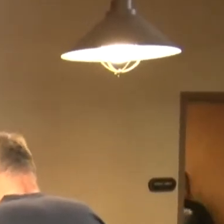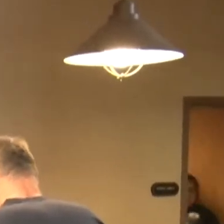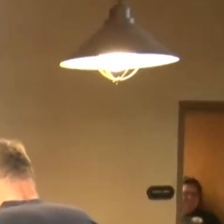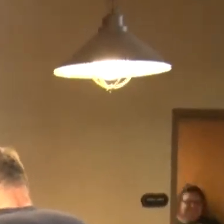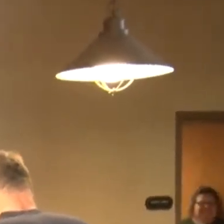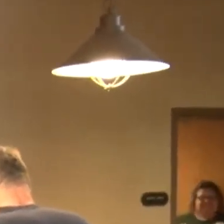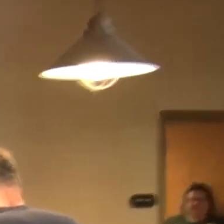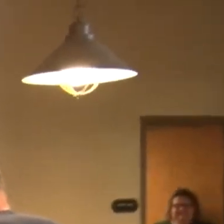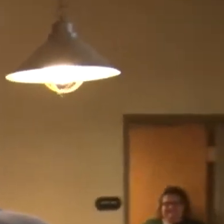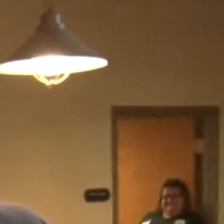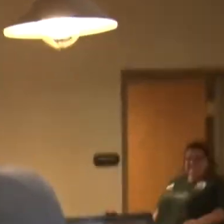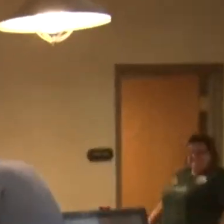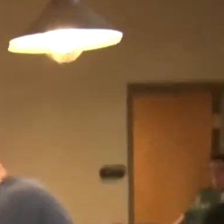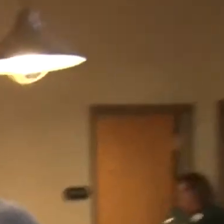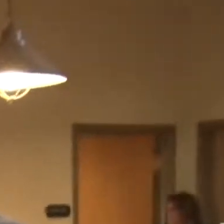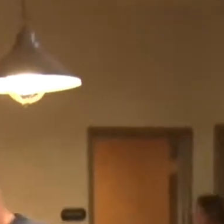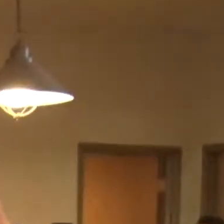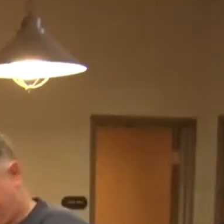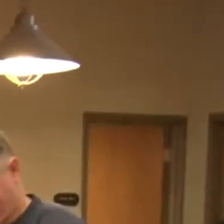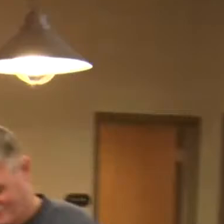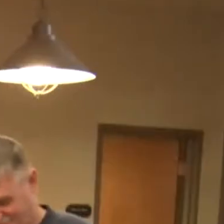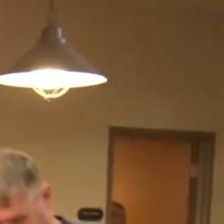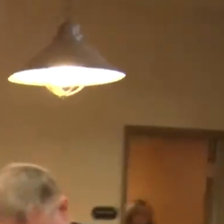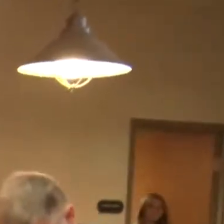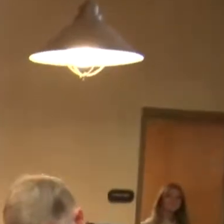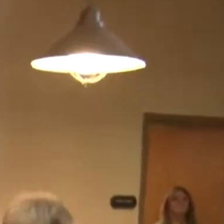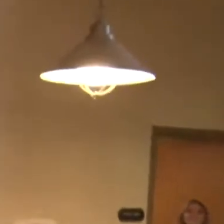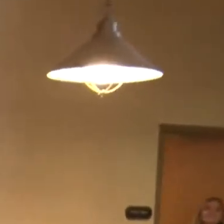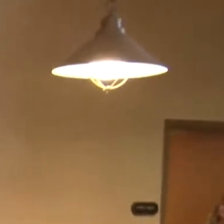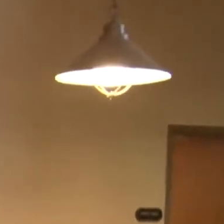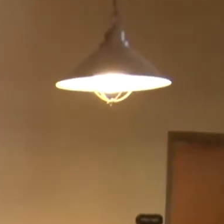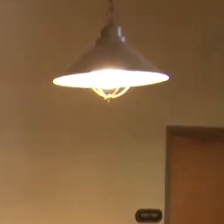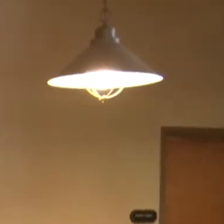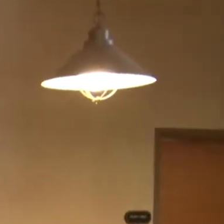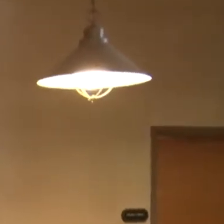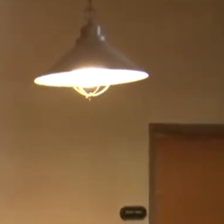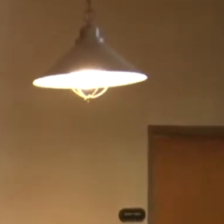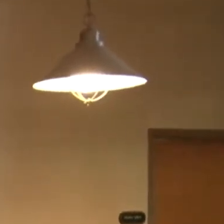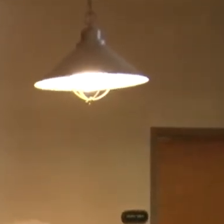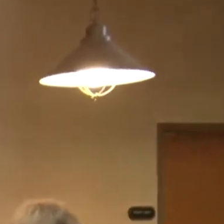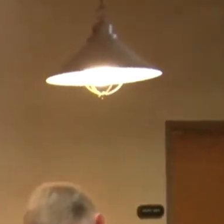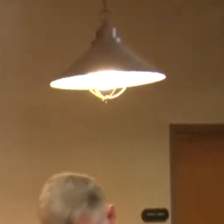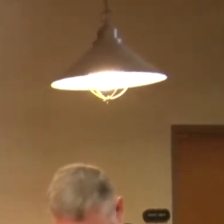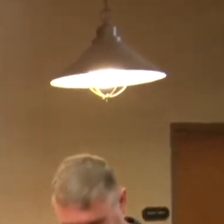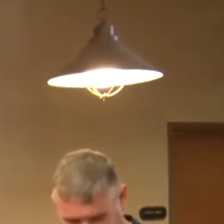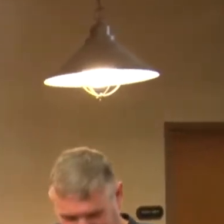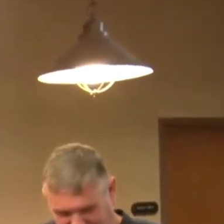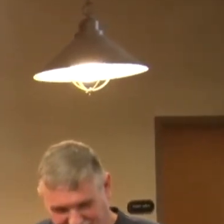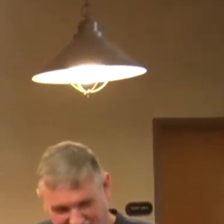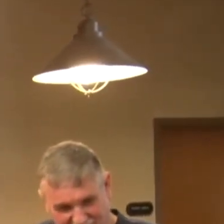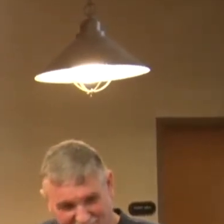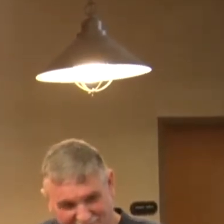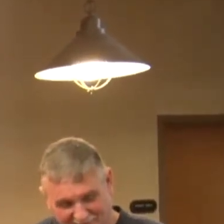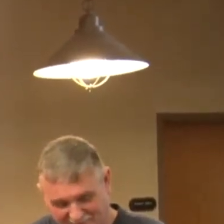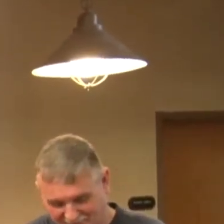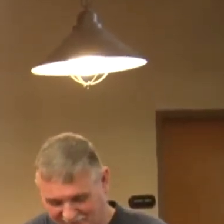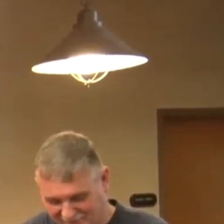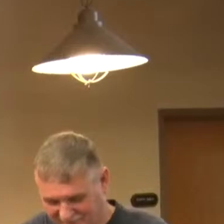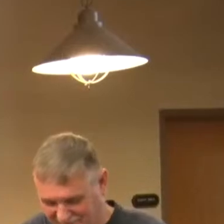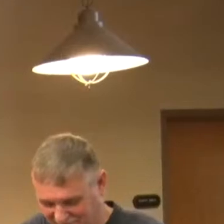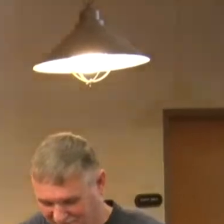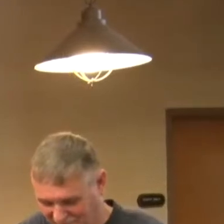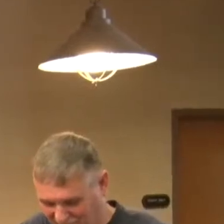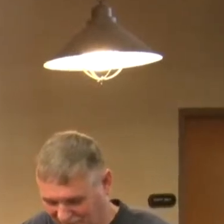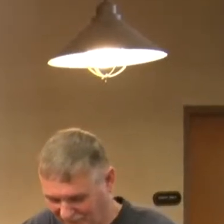got an English bulldog down here named Baby Dog, and Baby Dog is looking for Shannon Cook to